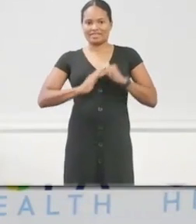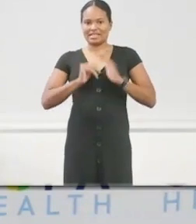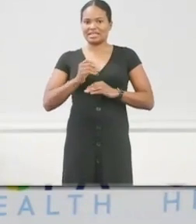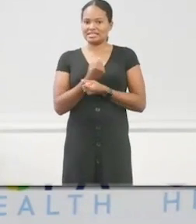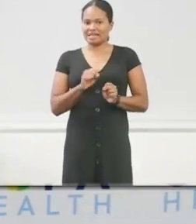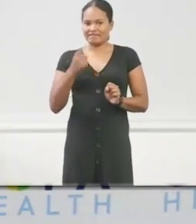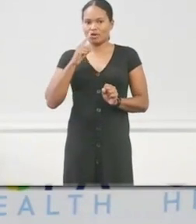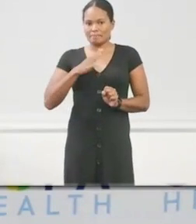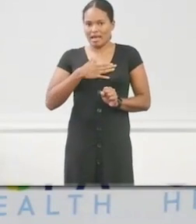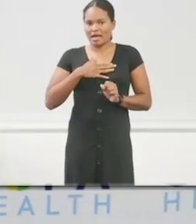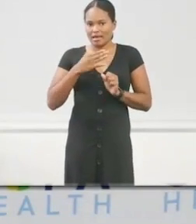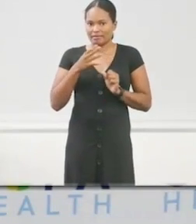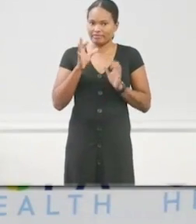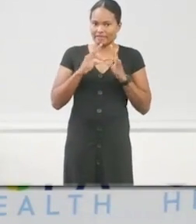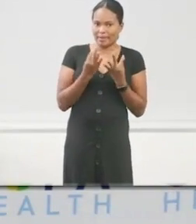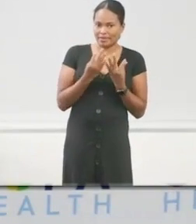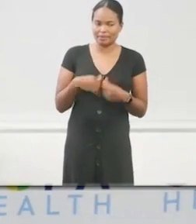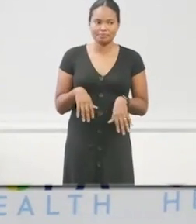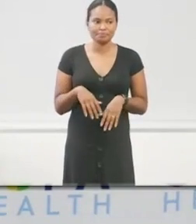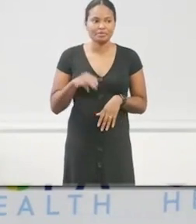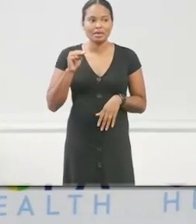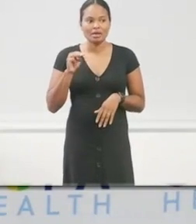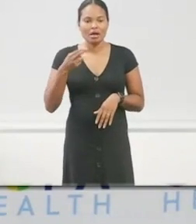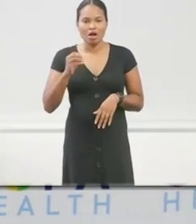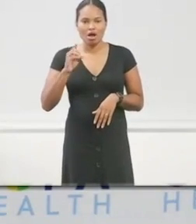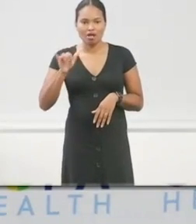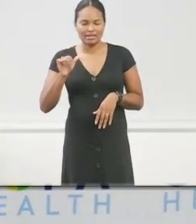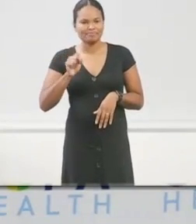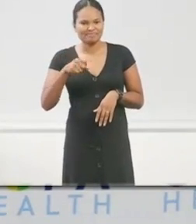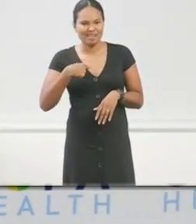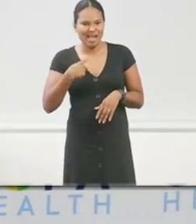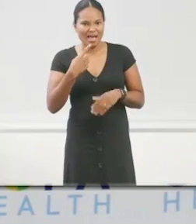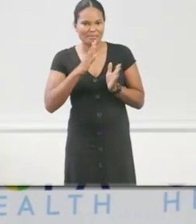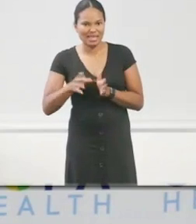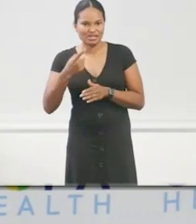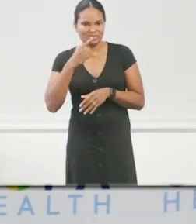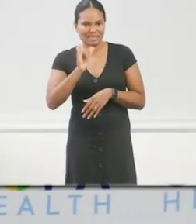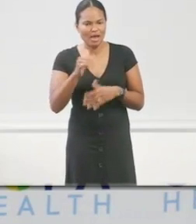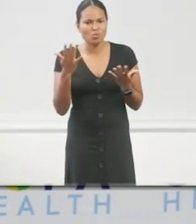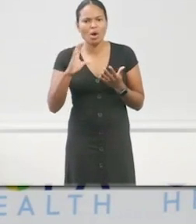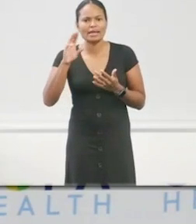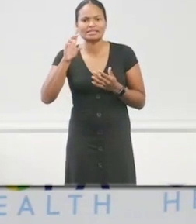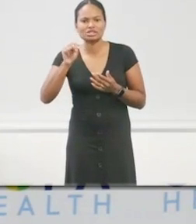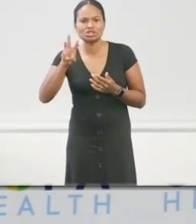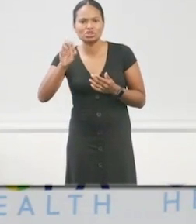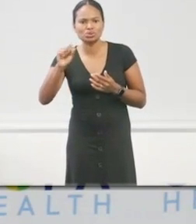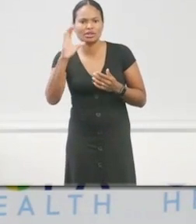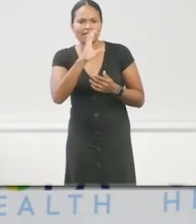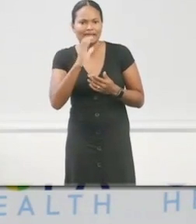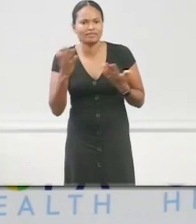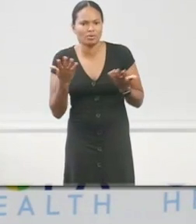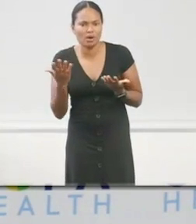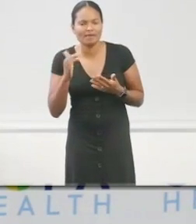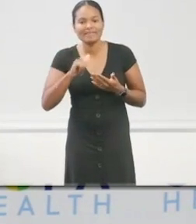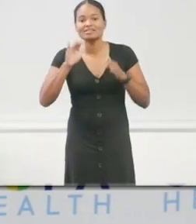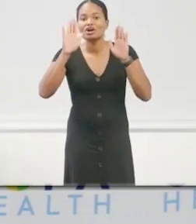say the part where we said, what is news looking for? So ahead of time, too, that would be a great human interest story. It's just figuring out